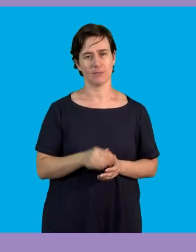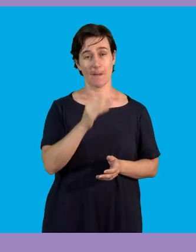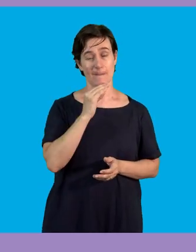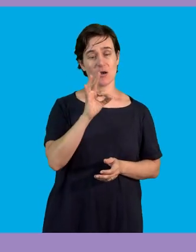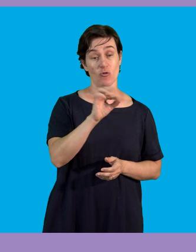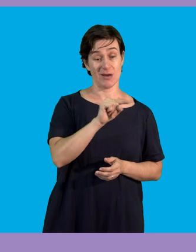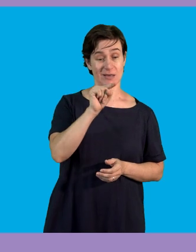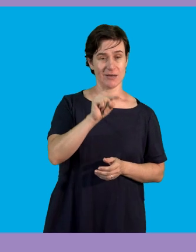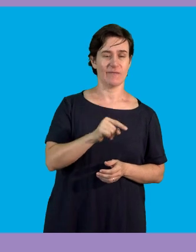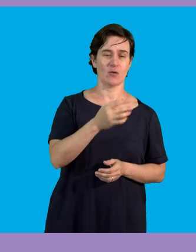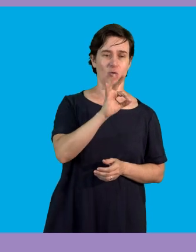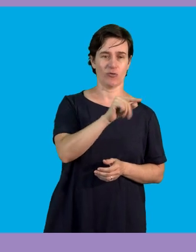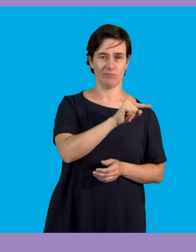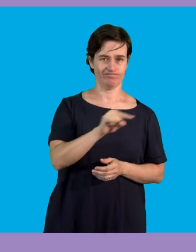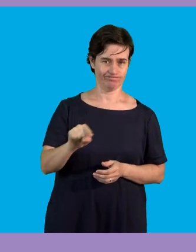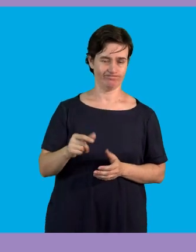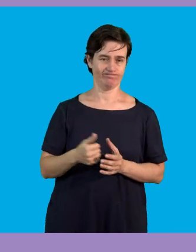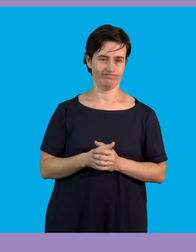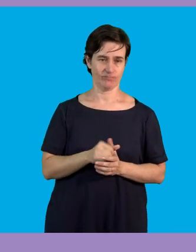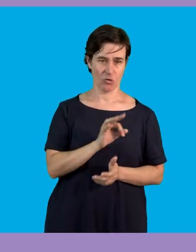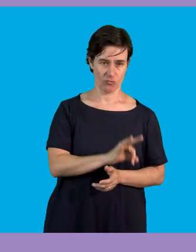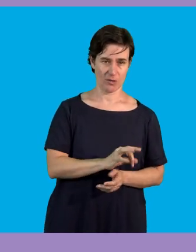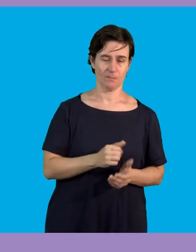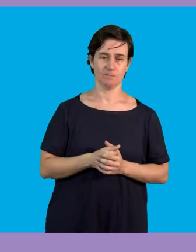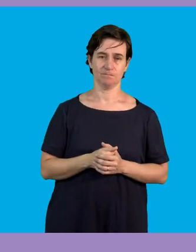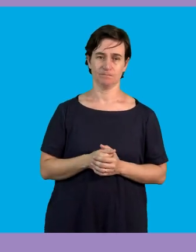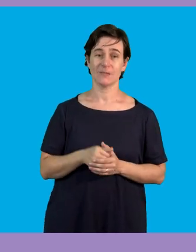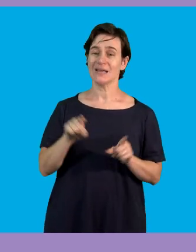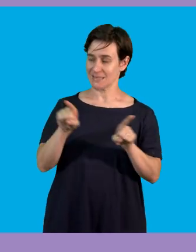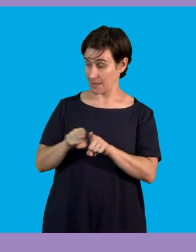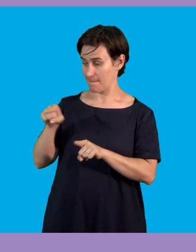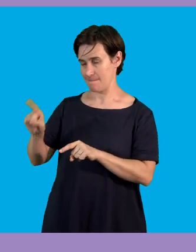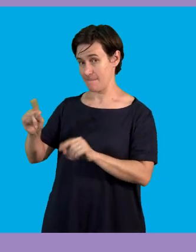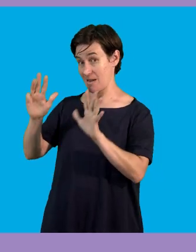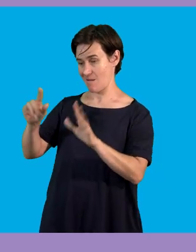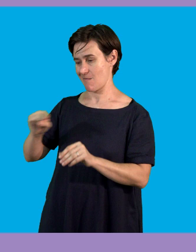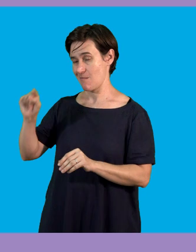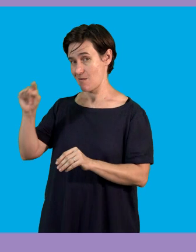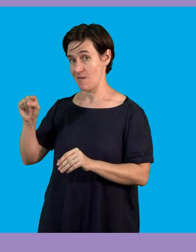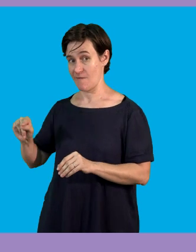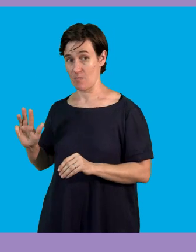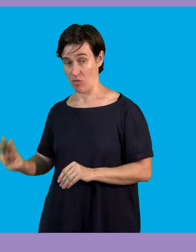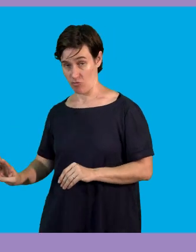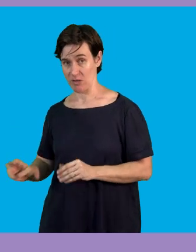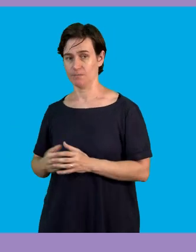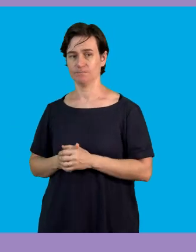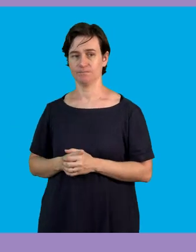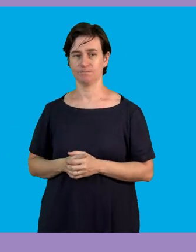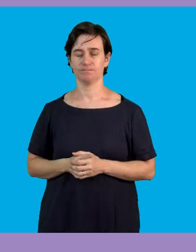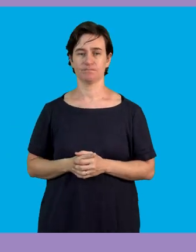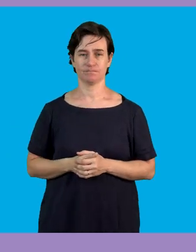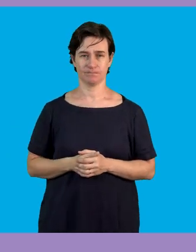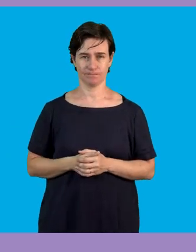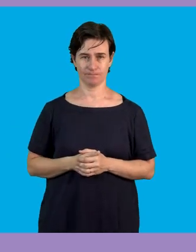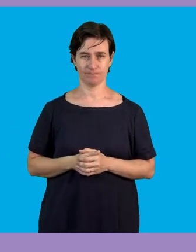third. And therefore, when we divide by 3, we then we divide by 3 on